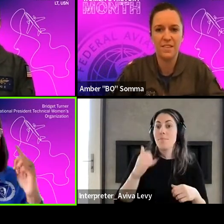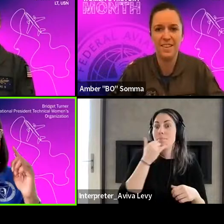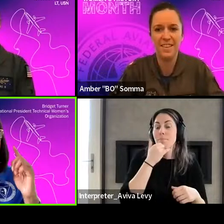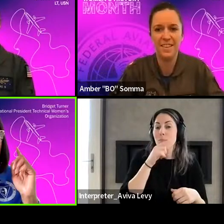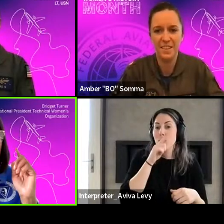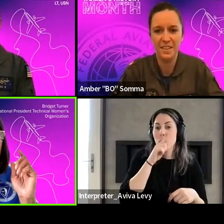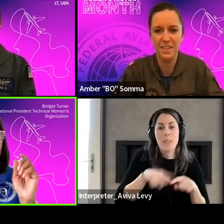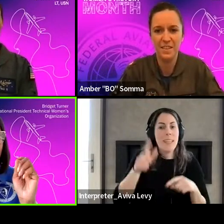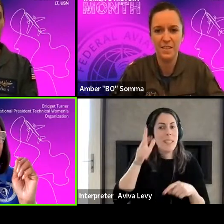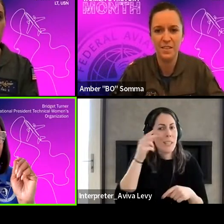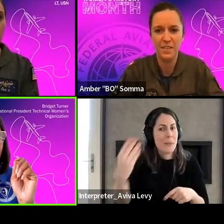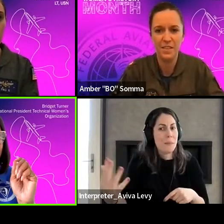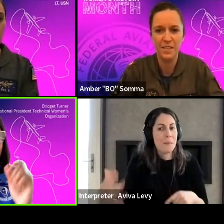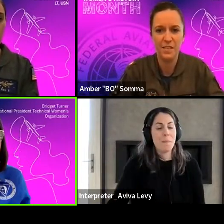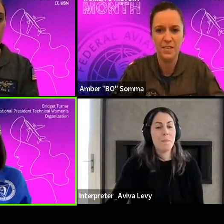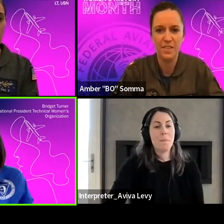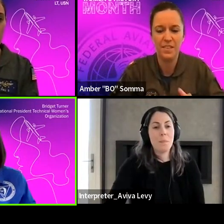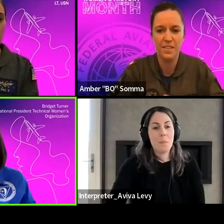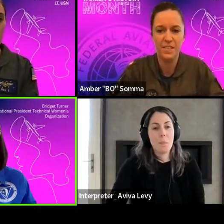We can't hear you.